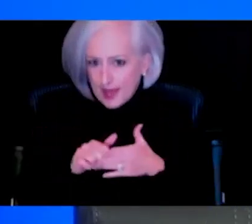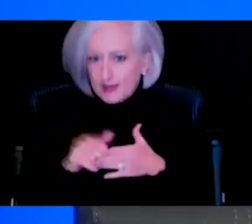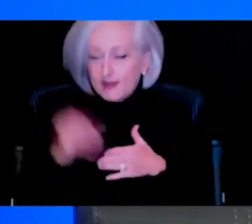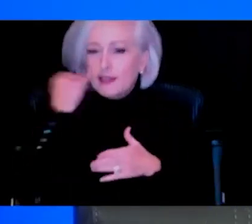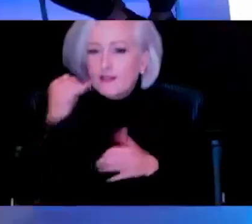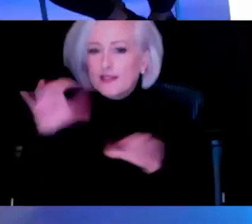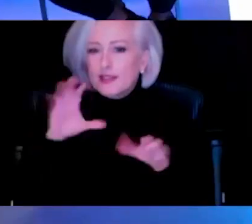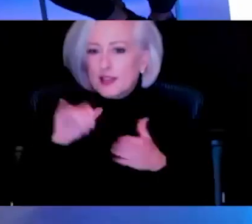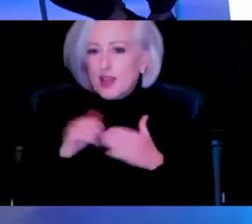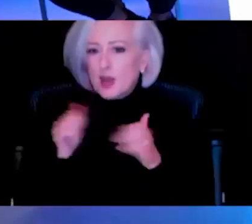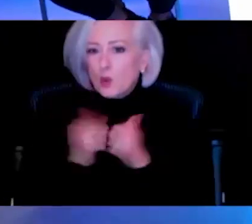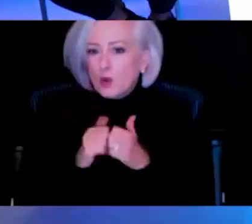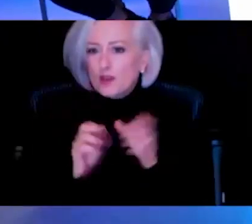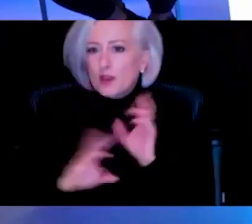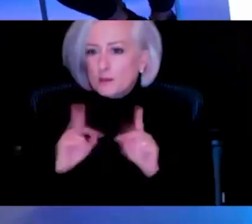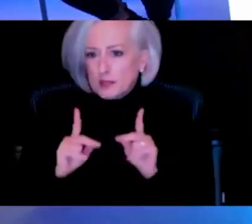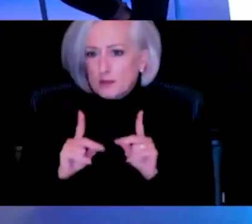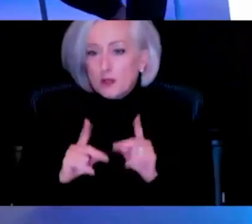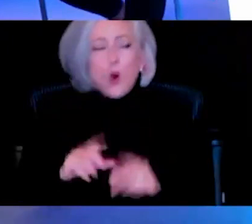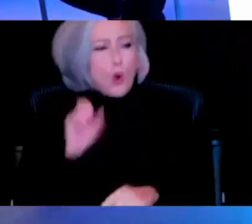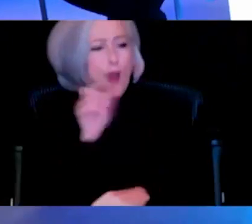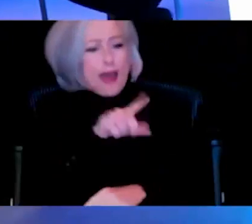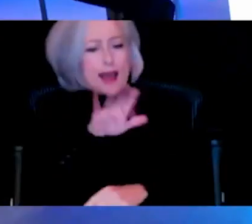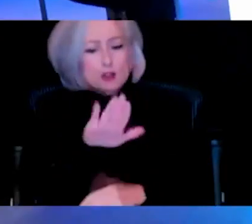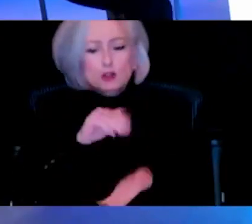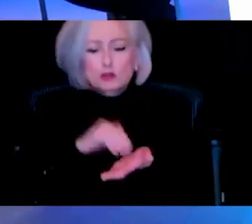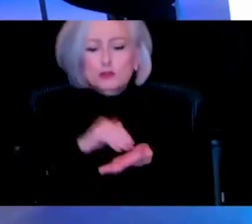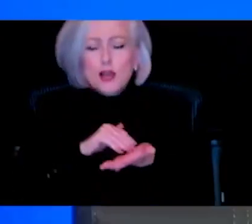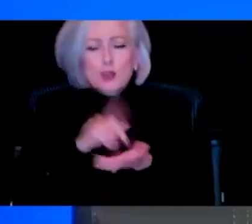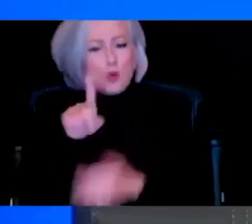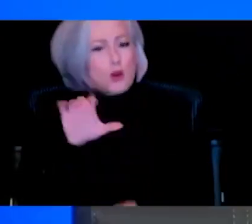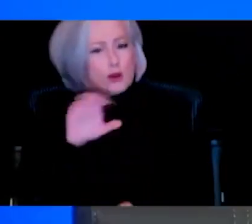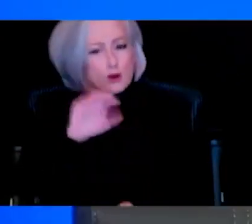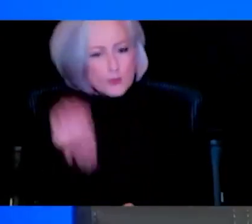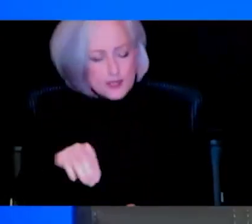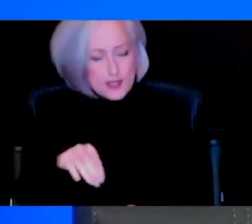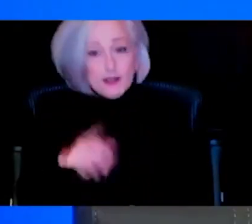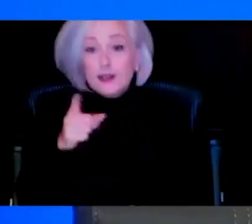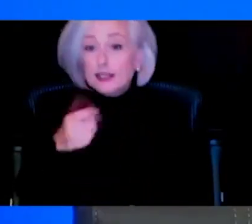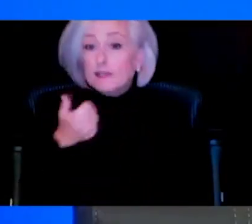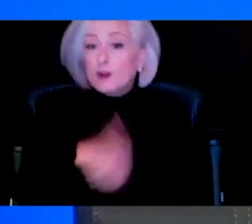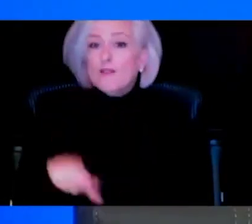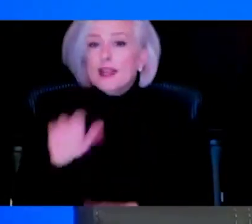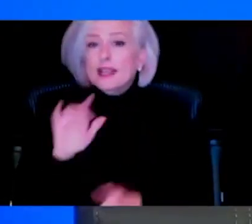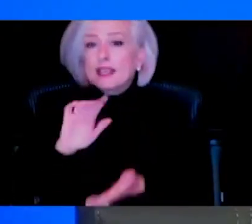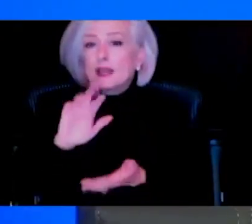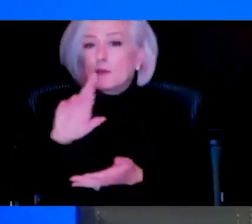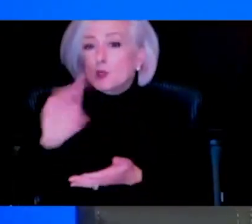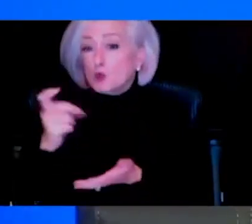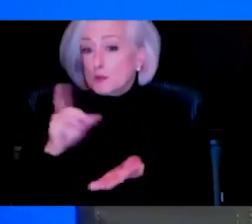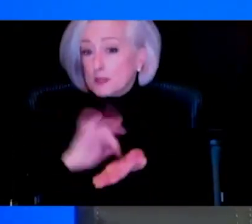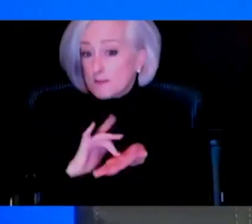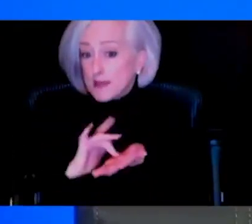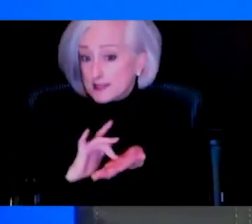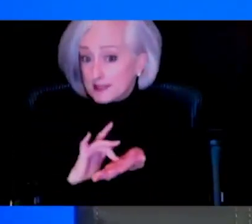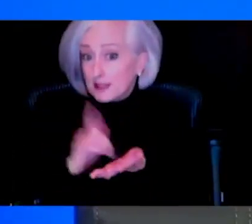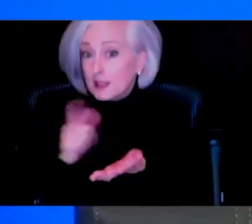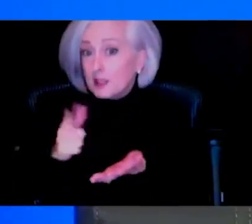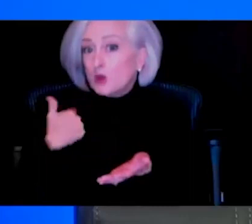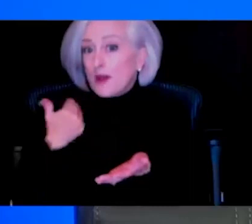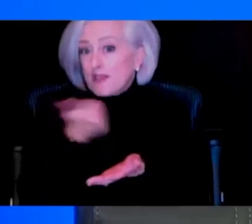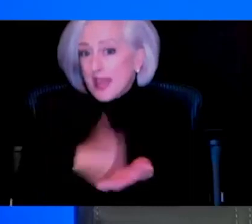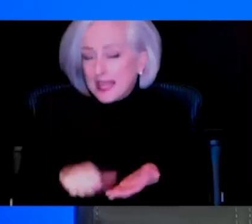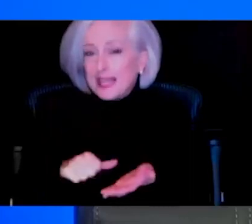But I would ask your doctor, right? Yeah, 100%. Yeah, and make sure if you're on any prescription medications and you're having anything cosmetic, make sure